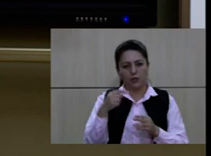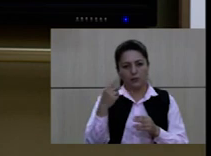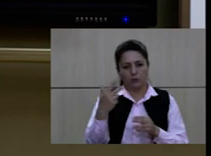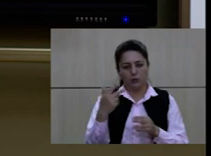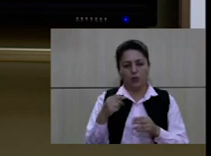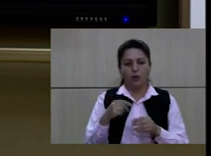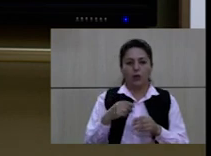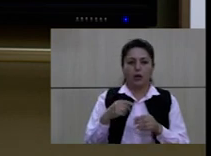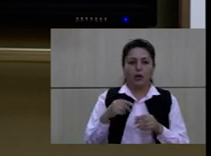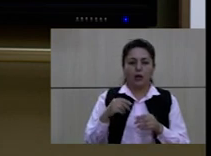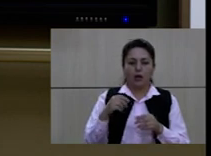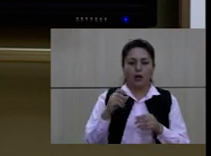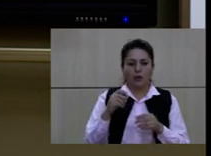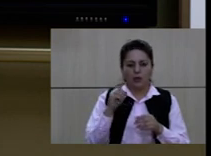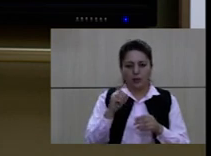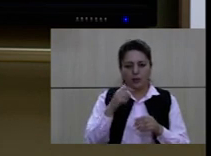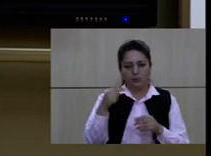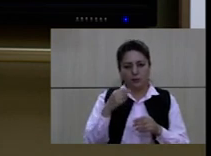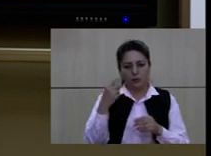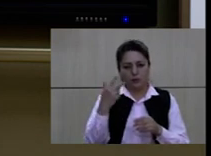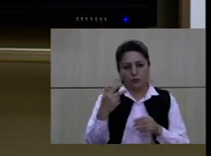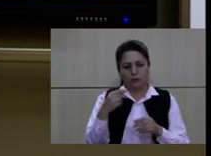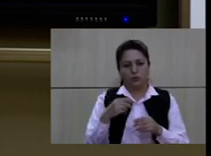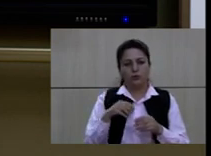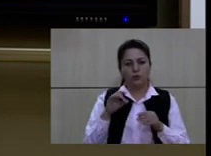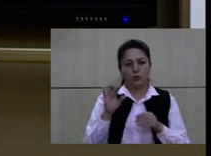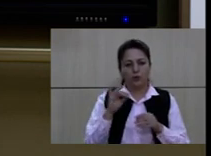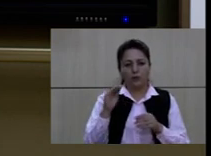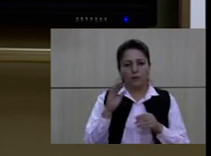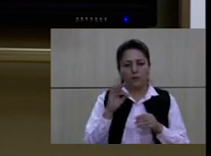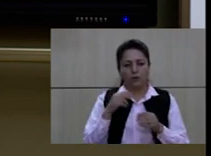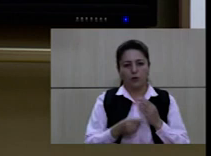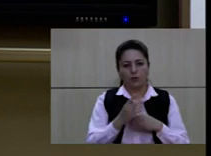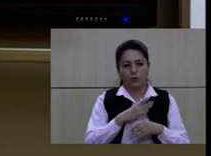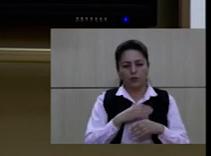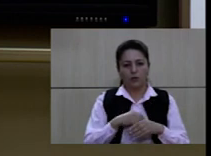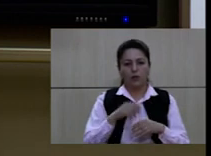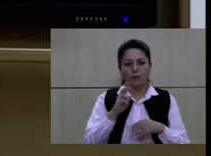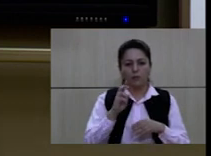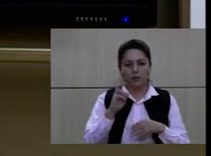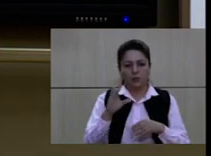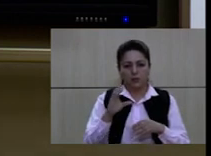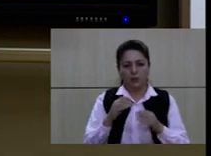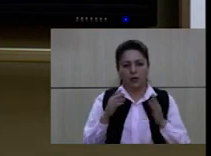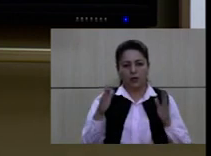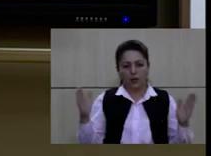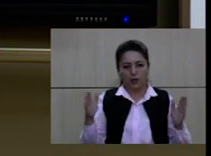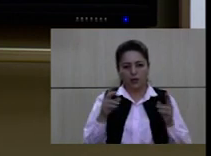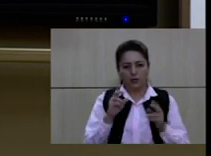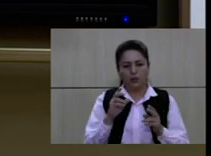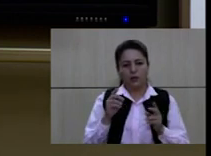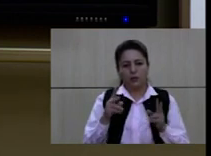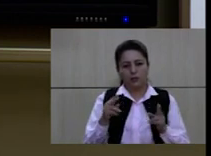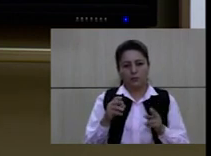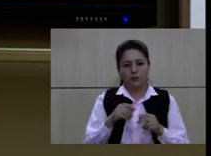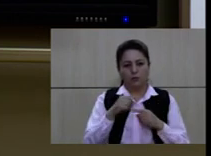x-3 ifodani hosil qilib oldik. Endi BS kesme, katta kesmamızning uzunligi,